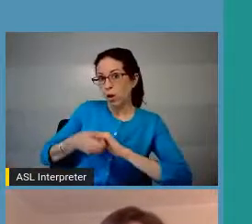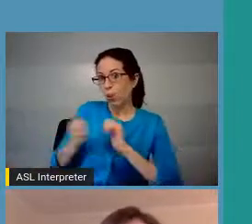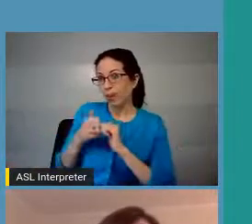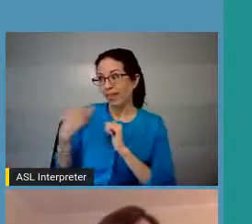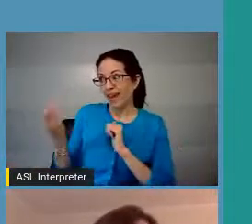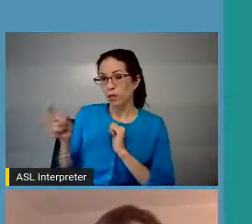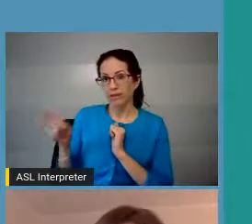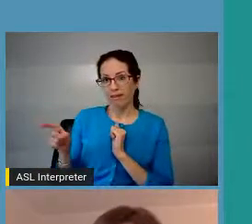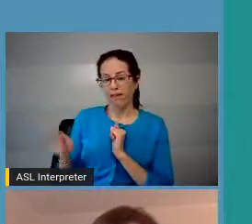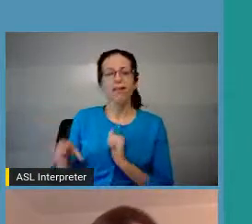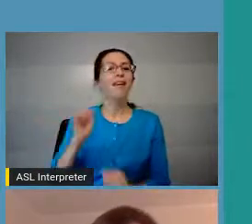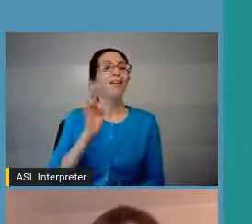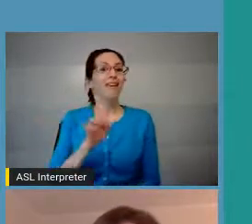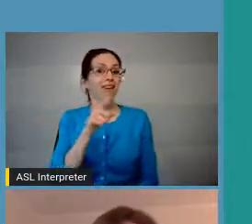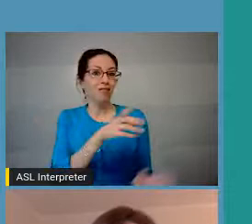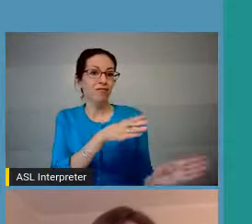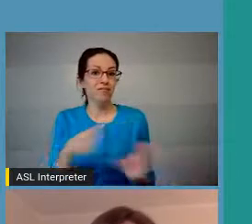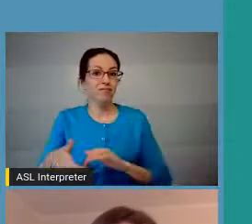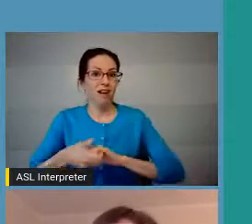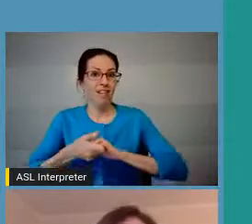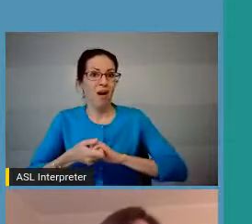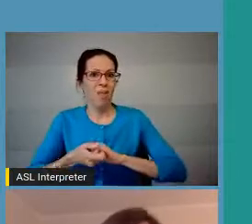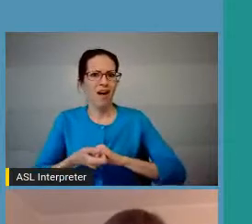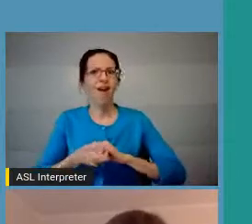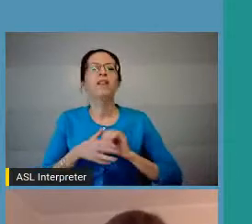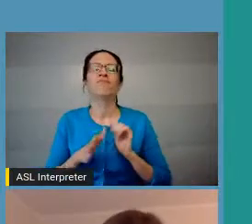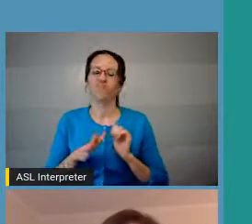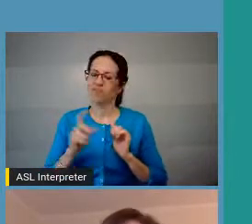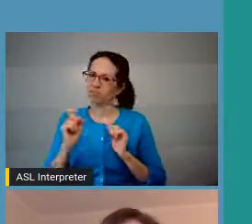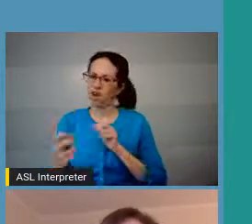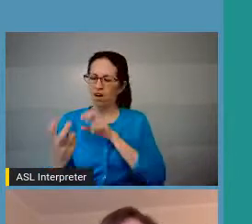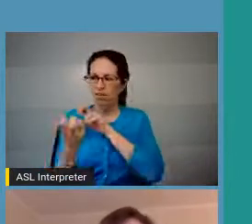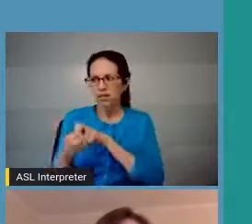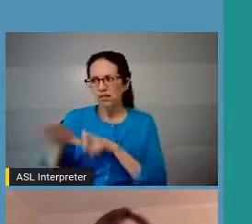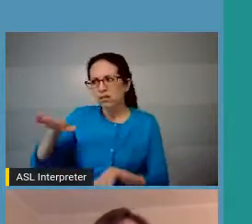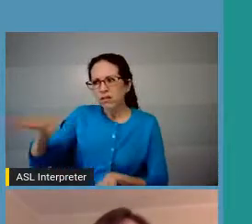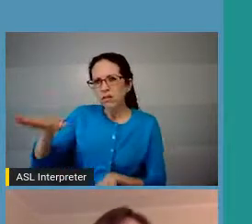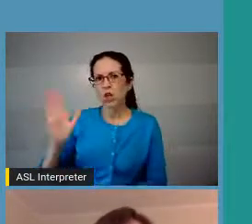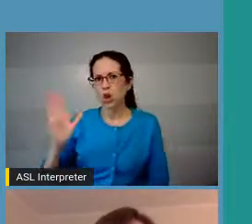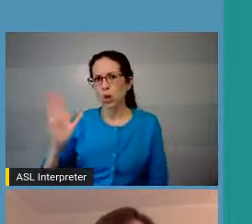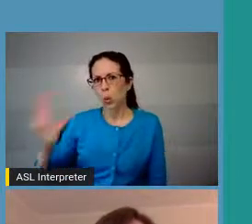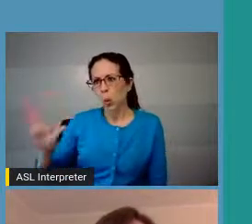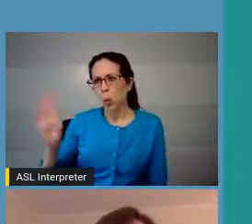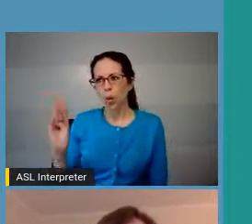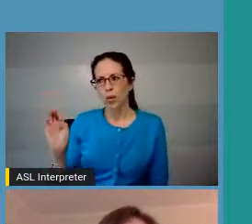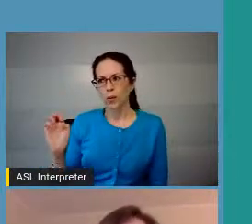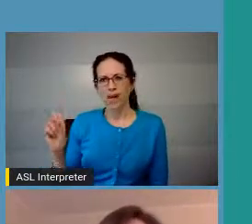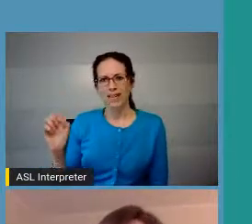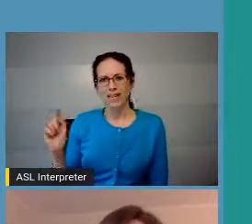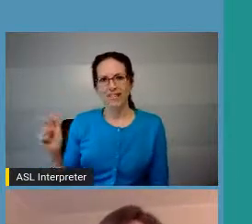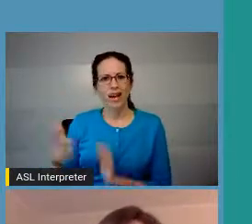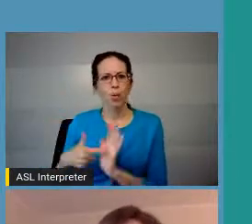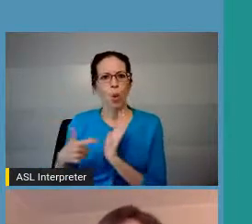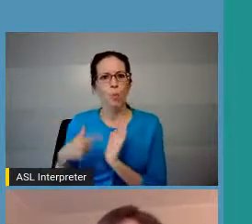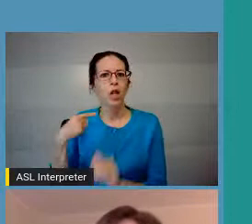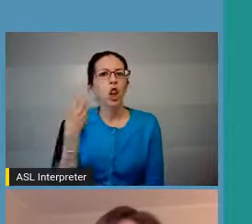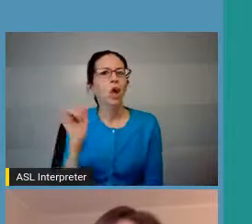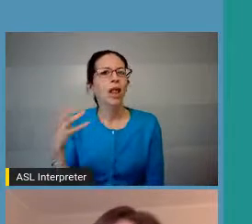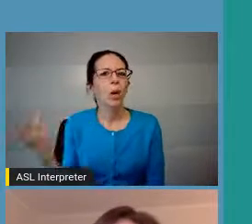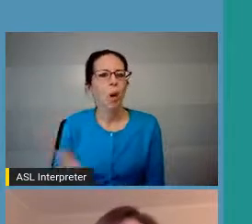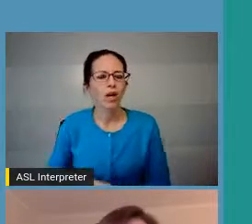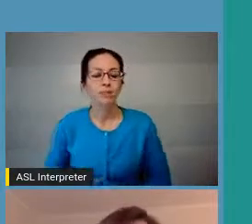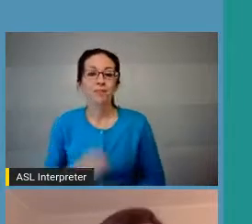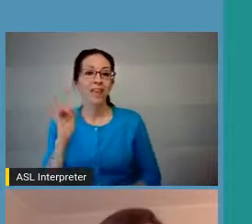to collaborate, find out what their metadata requirements will be. If you're going to share with an